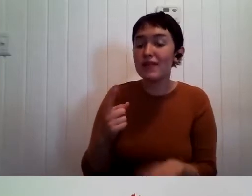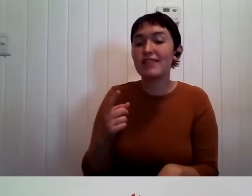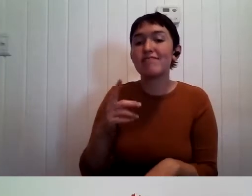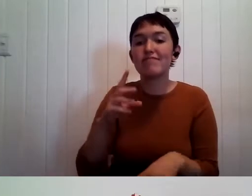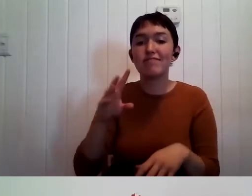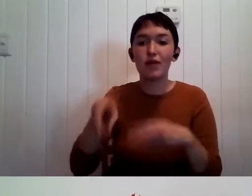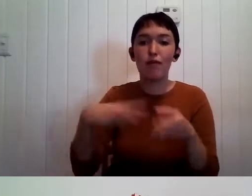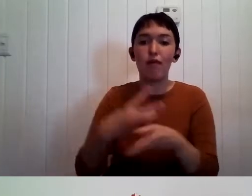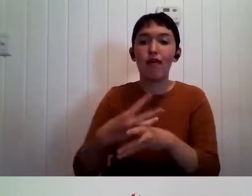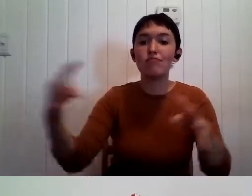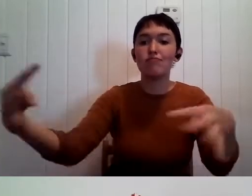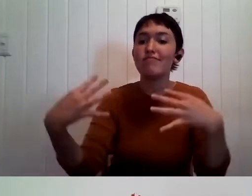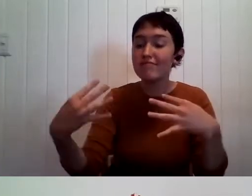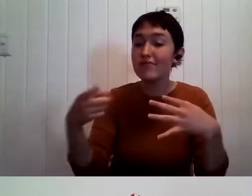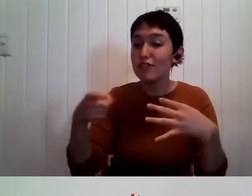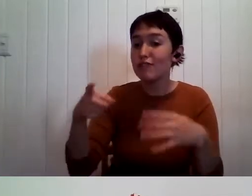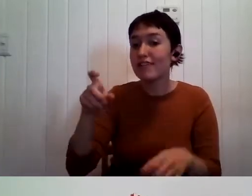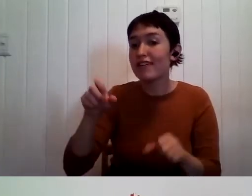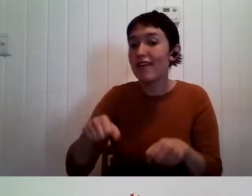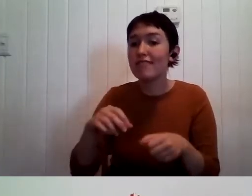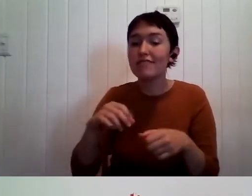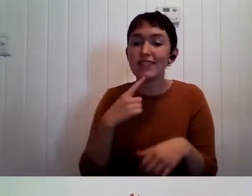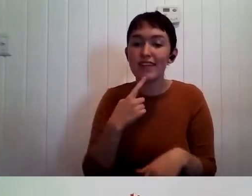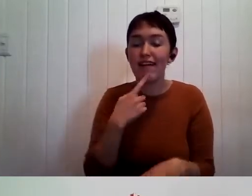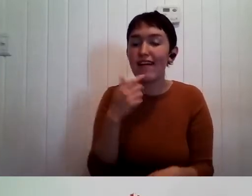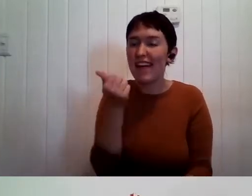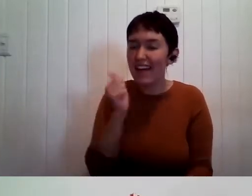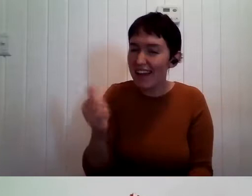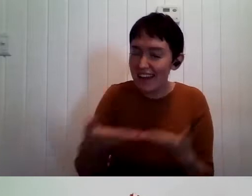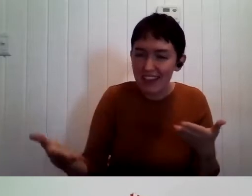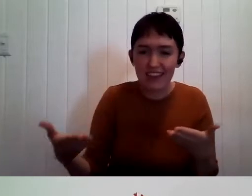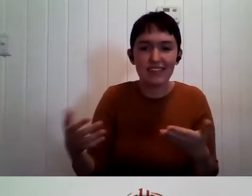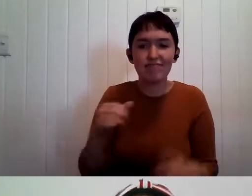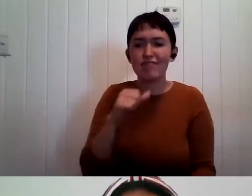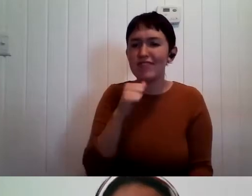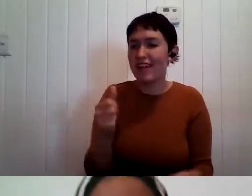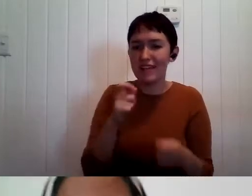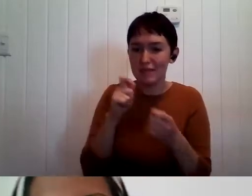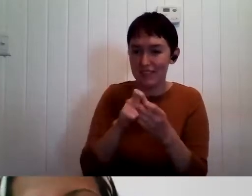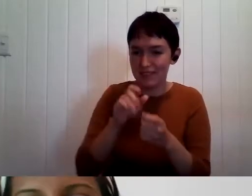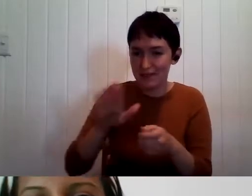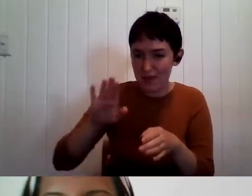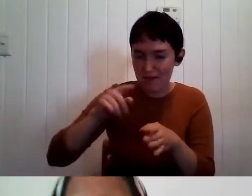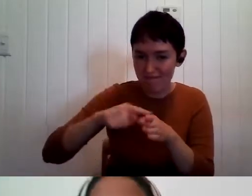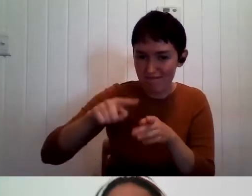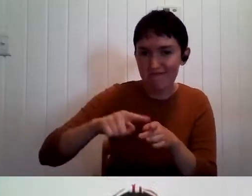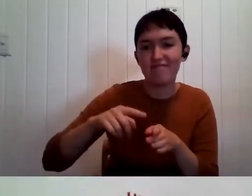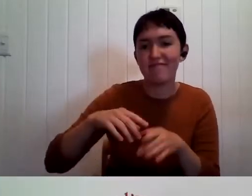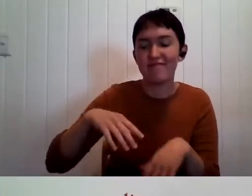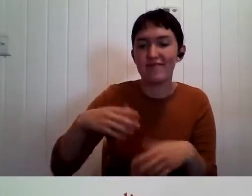one thing about anything. It can be related to biotech or related to pugs. It can be anything. What do you tell everyone?